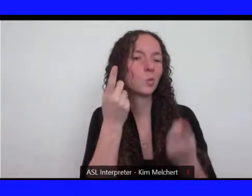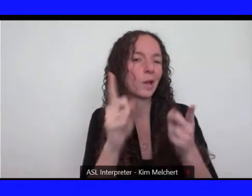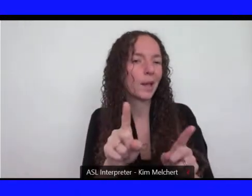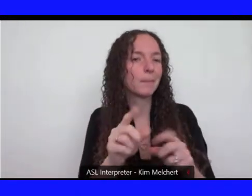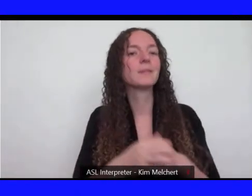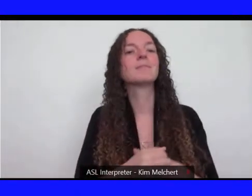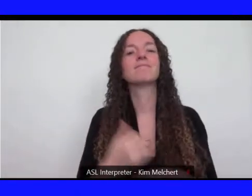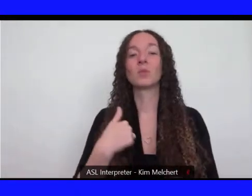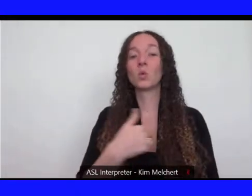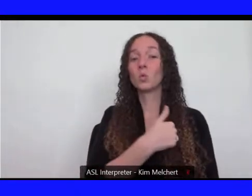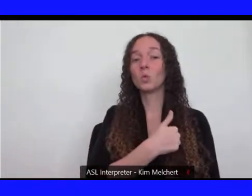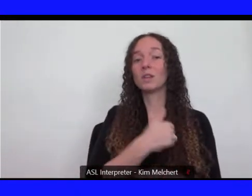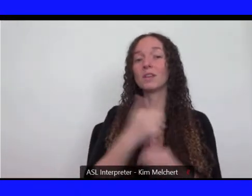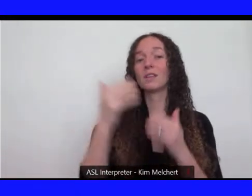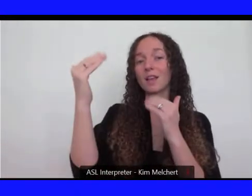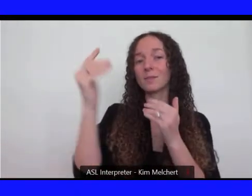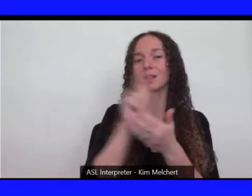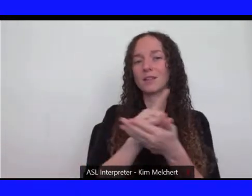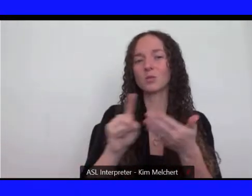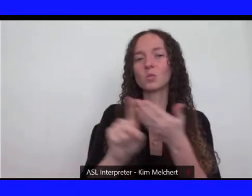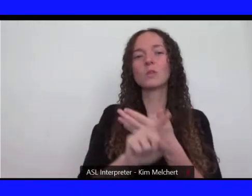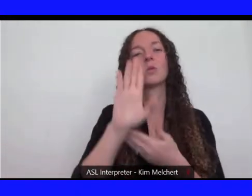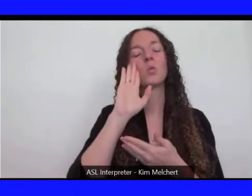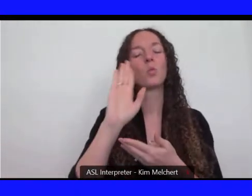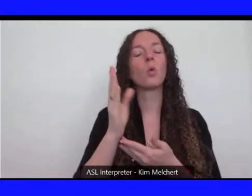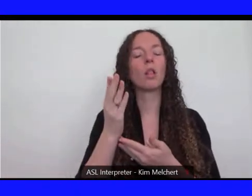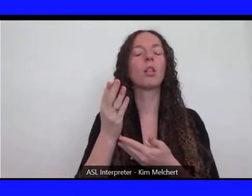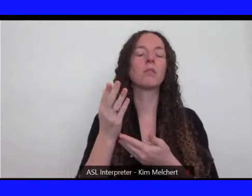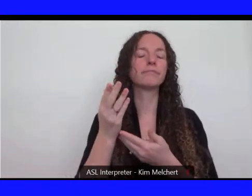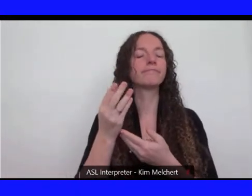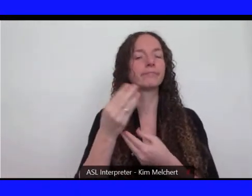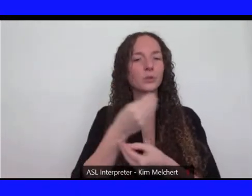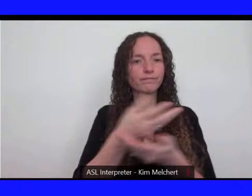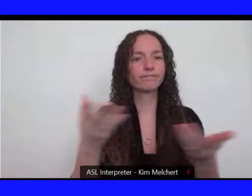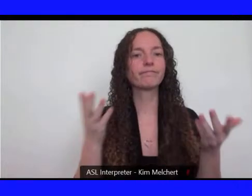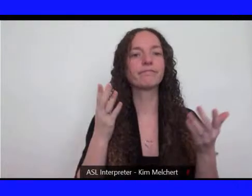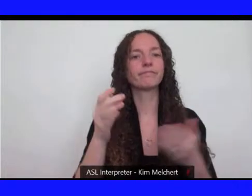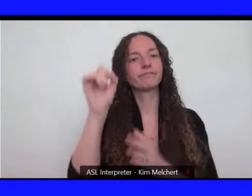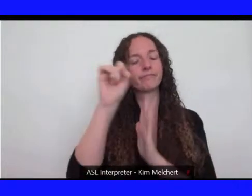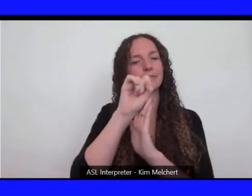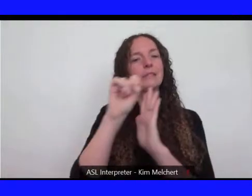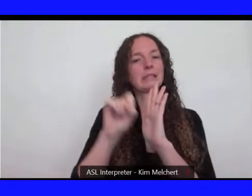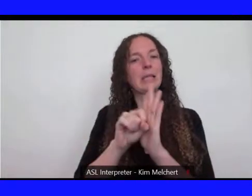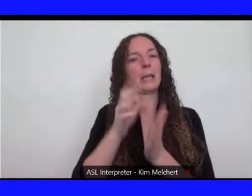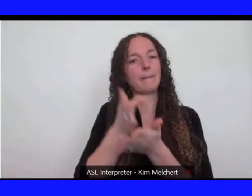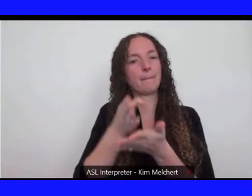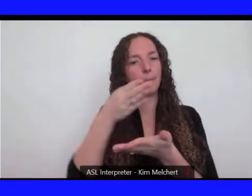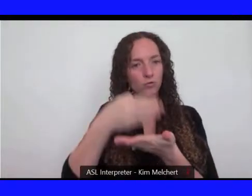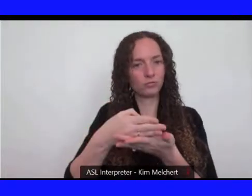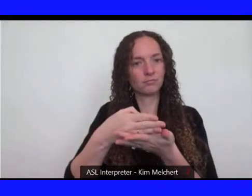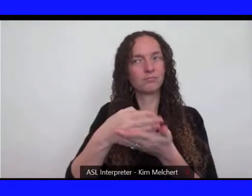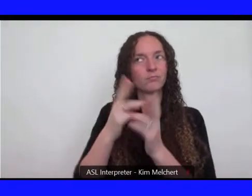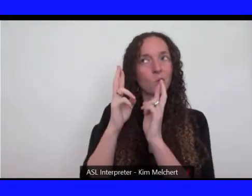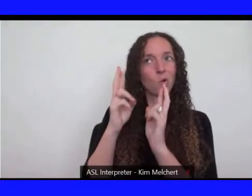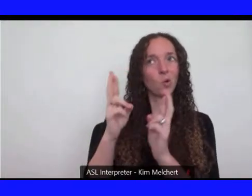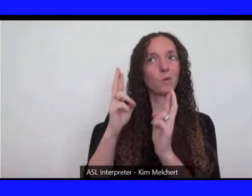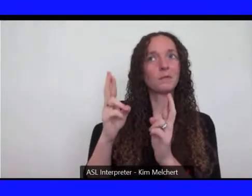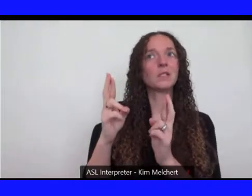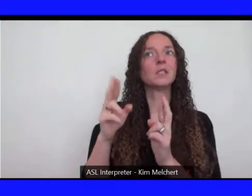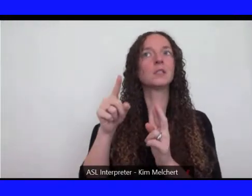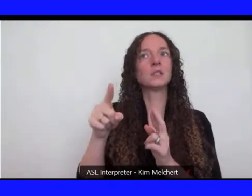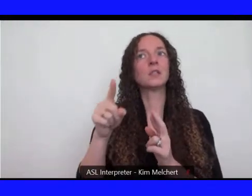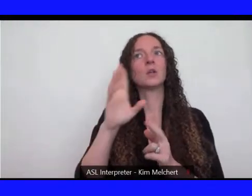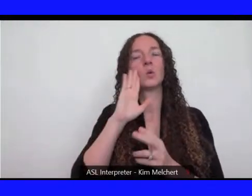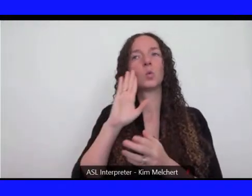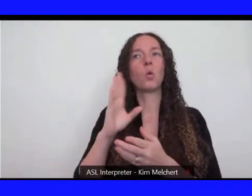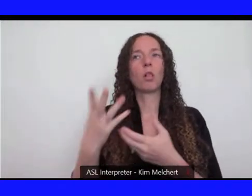new council speaker, we have a new set of council members. And, you know, I think everyone is locked